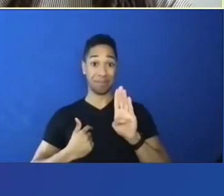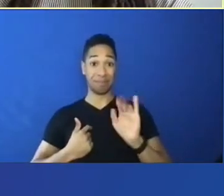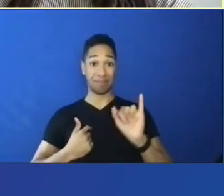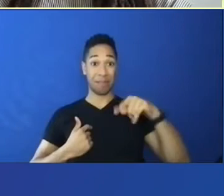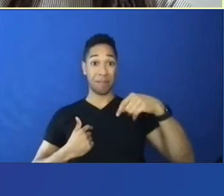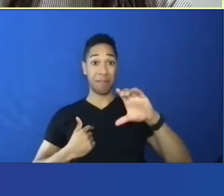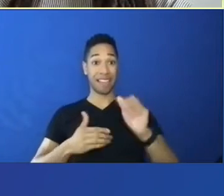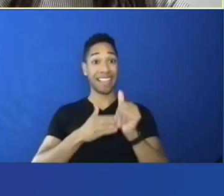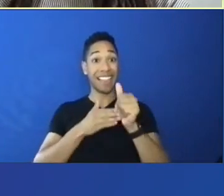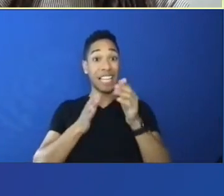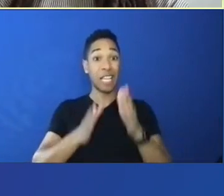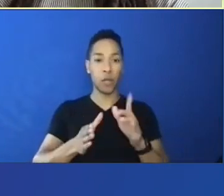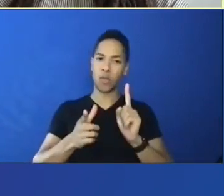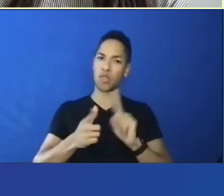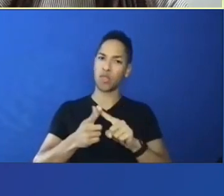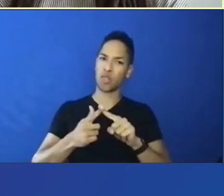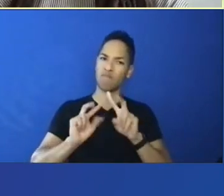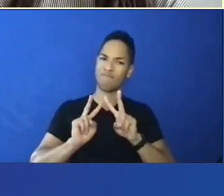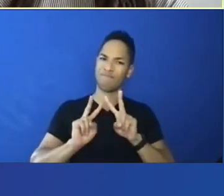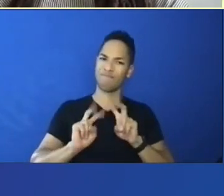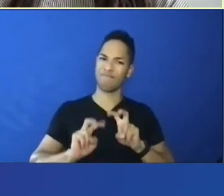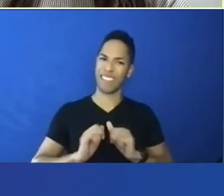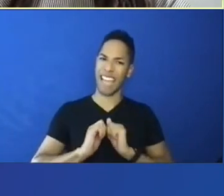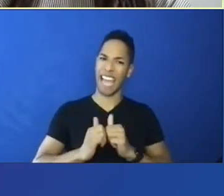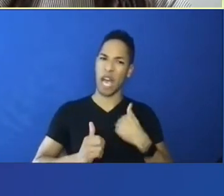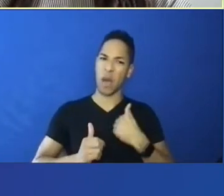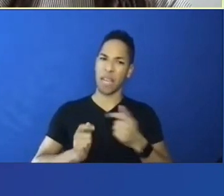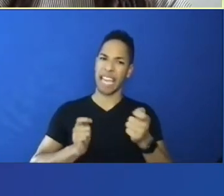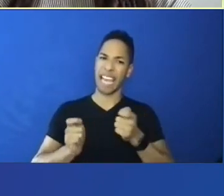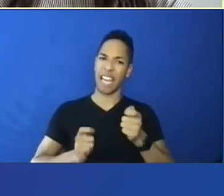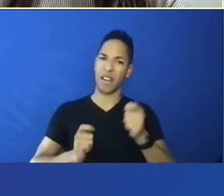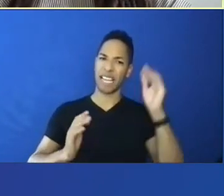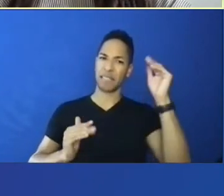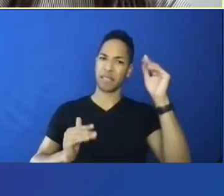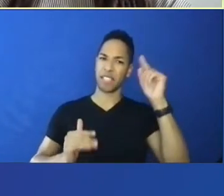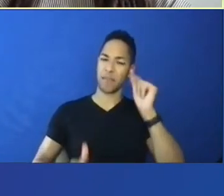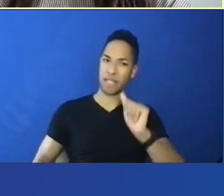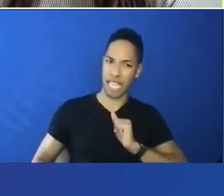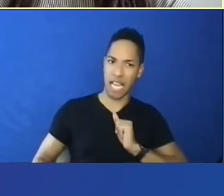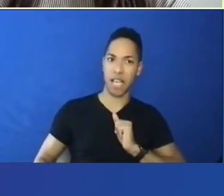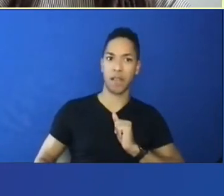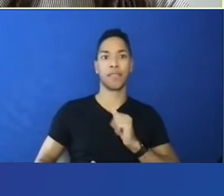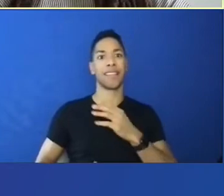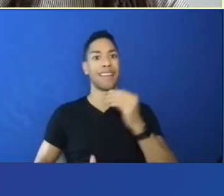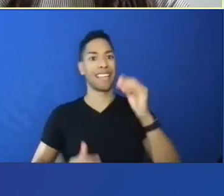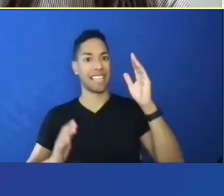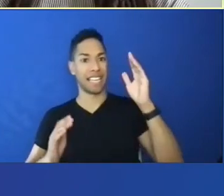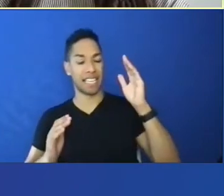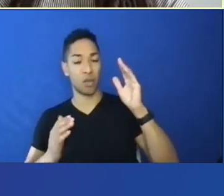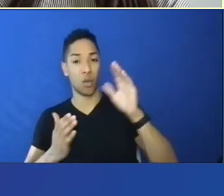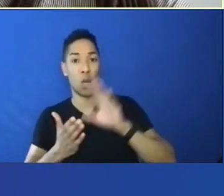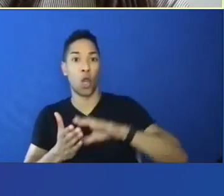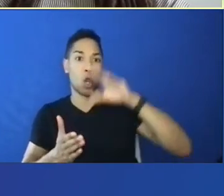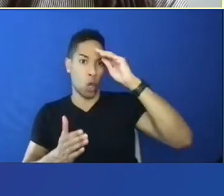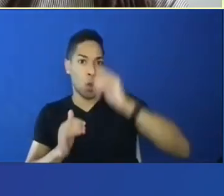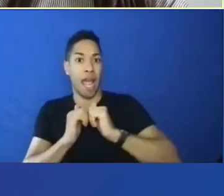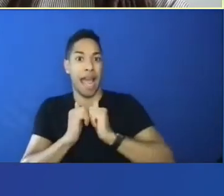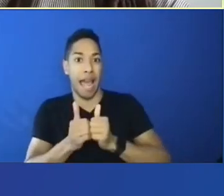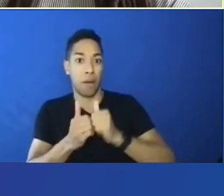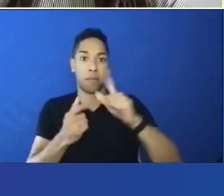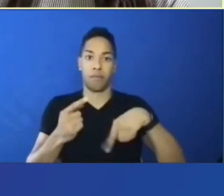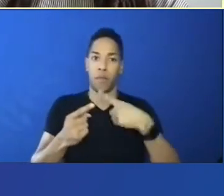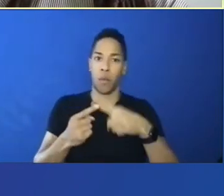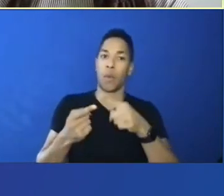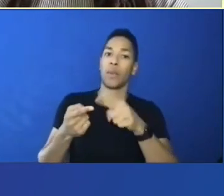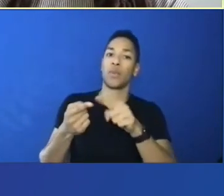to really grapple with how we're internalizing these expectations of ourselves and, you know, learning how and when to ask